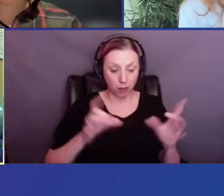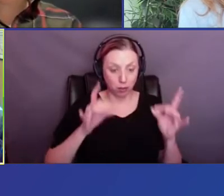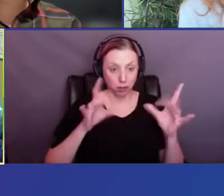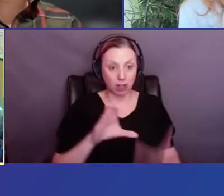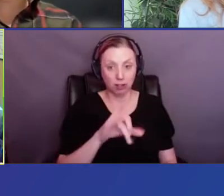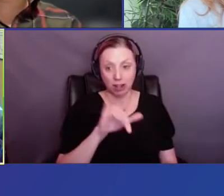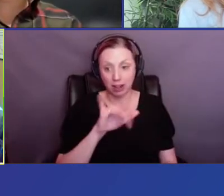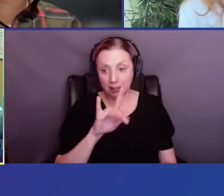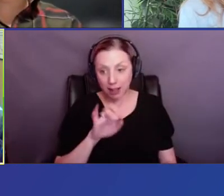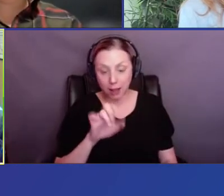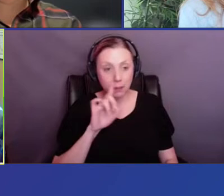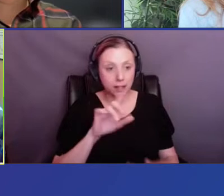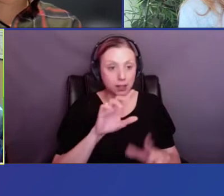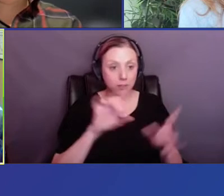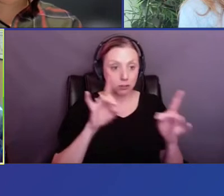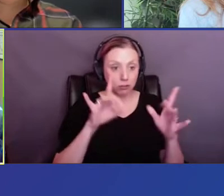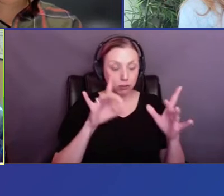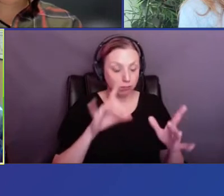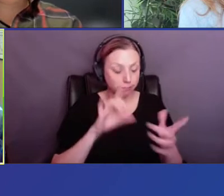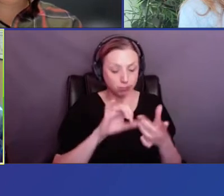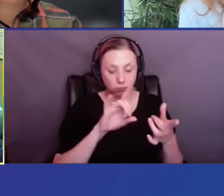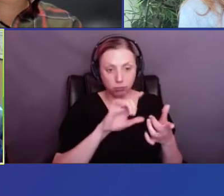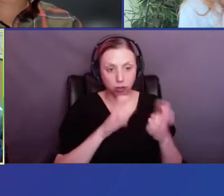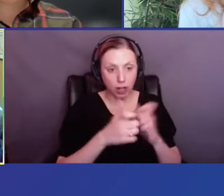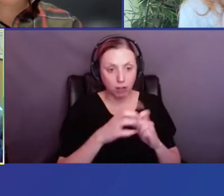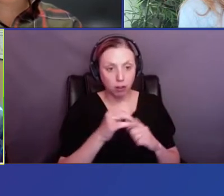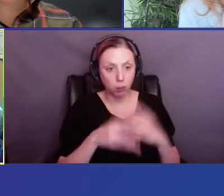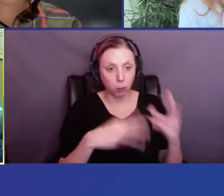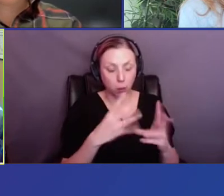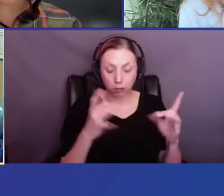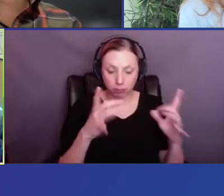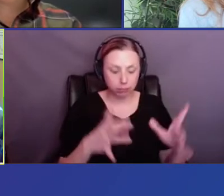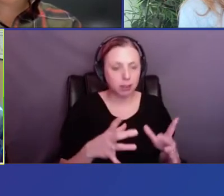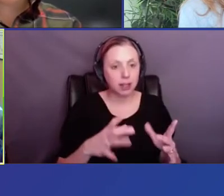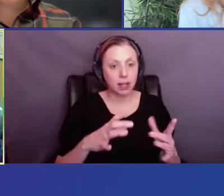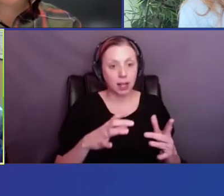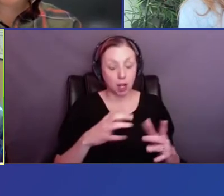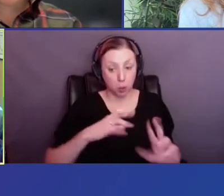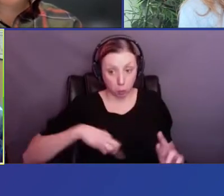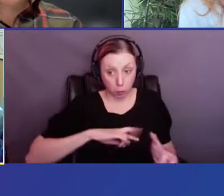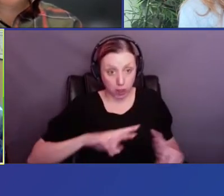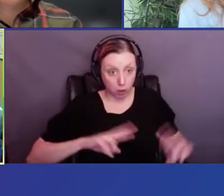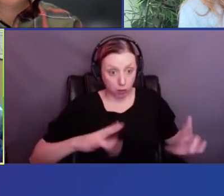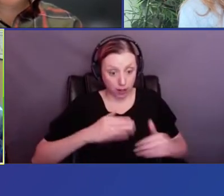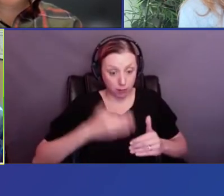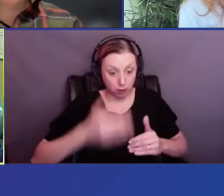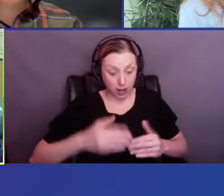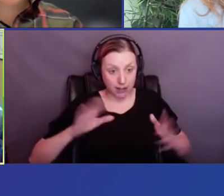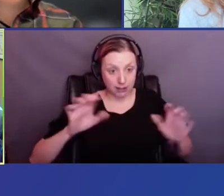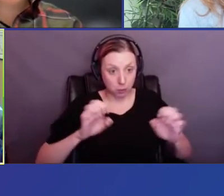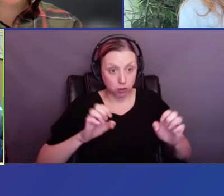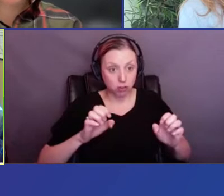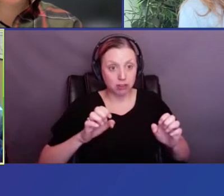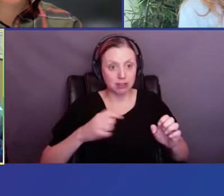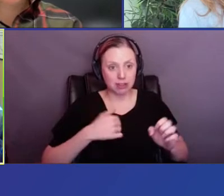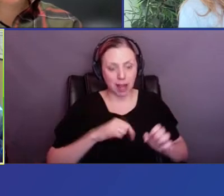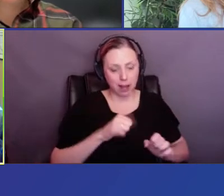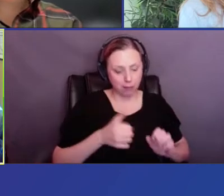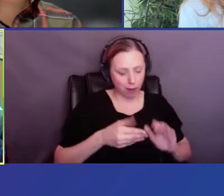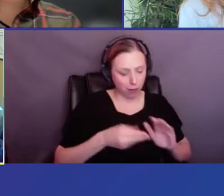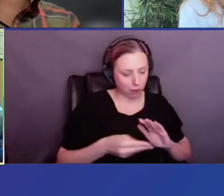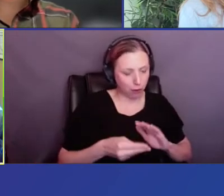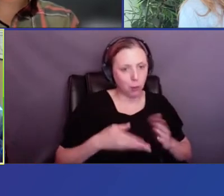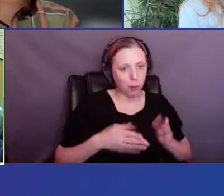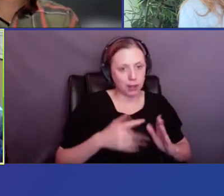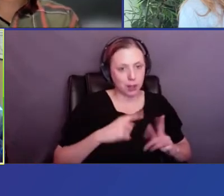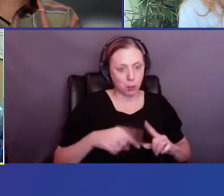world. Are we ready? Can we mobilize funds quickly? But I have ulterior motives. When we come together,